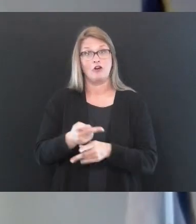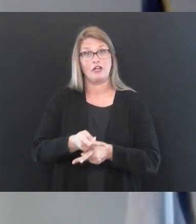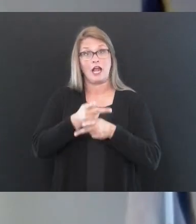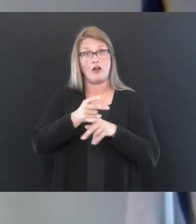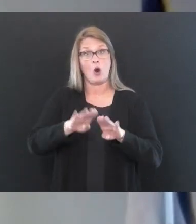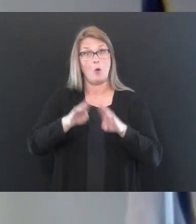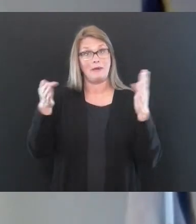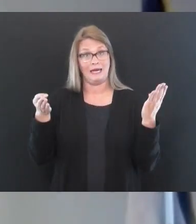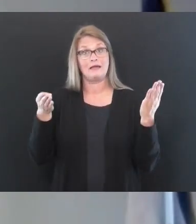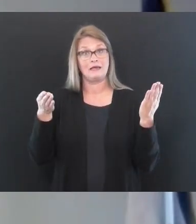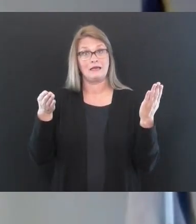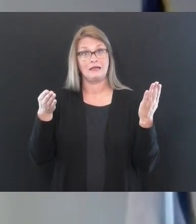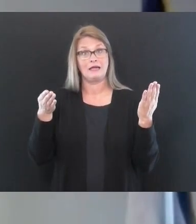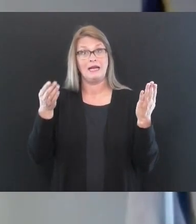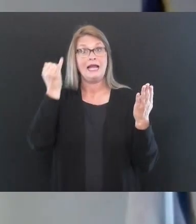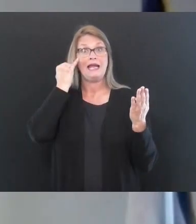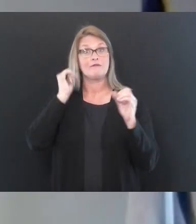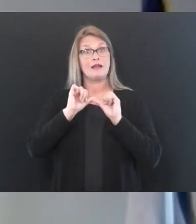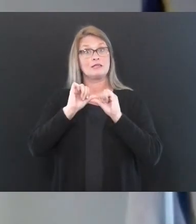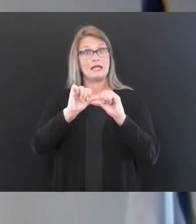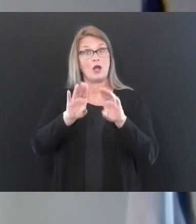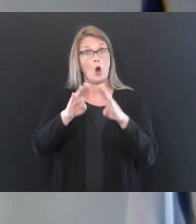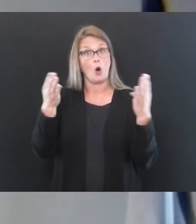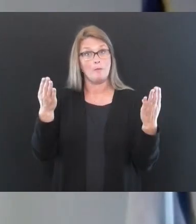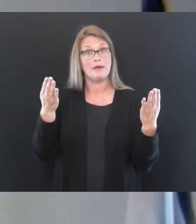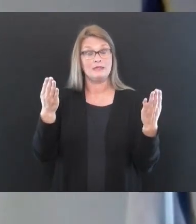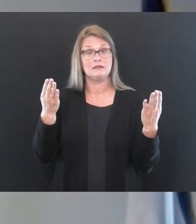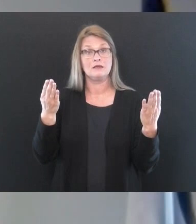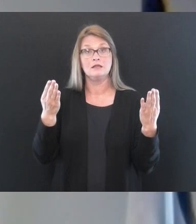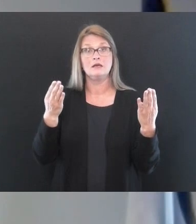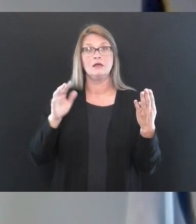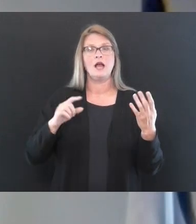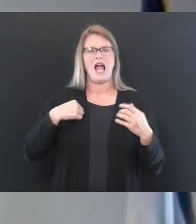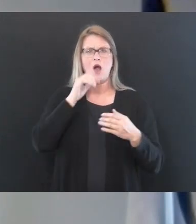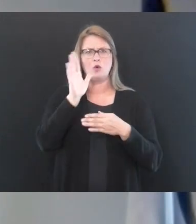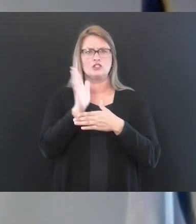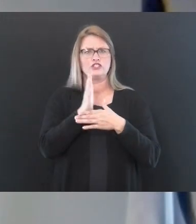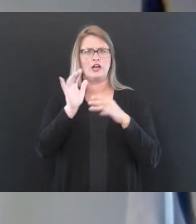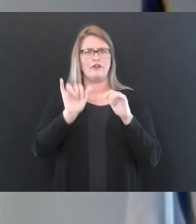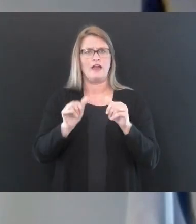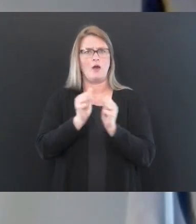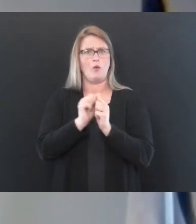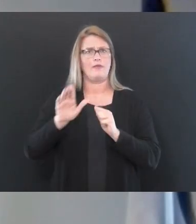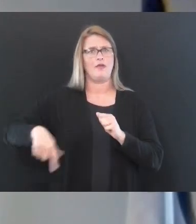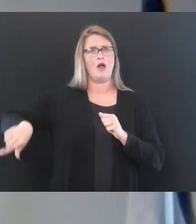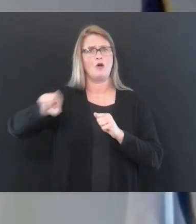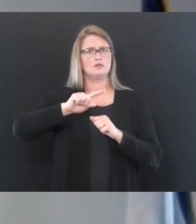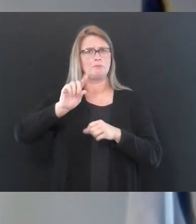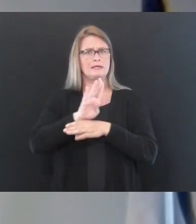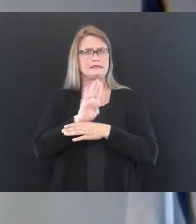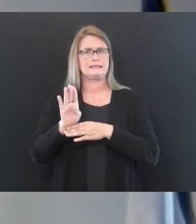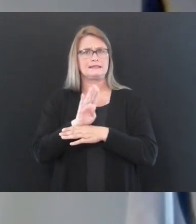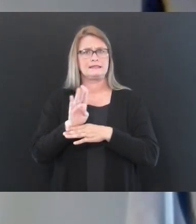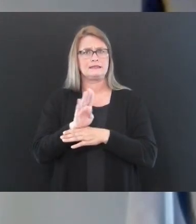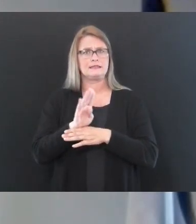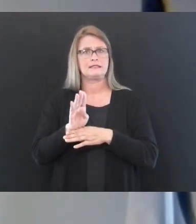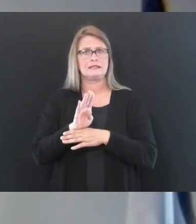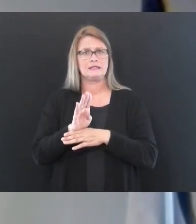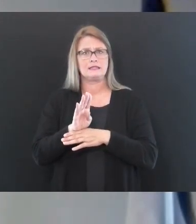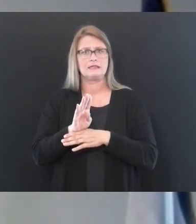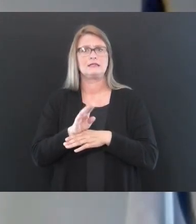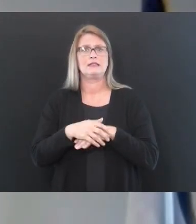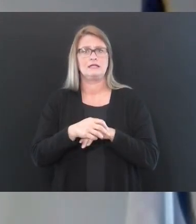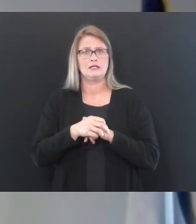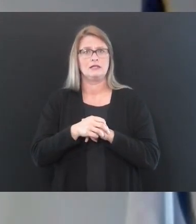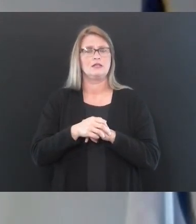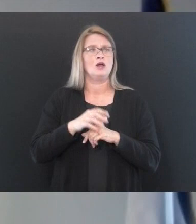and as they remain open in recent times. So we're sharing that with our childcare providers. And there are practical kind of aspects of how you can think about